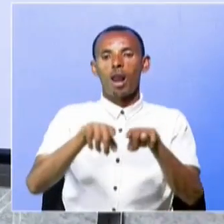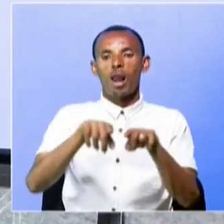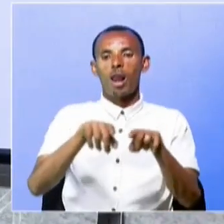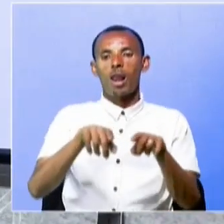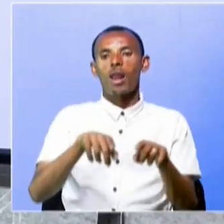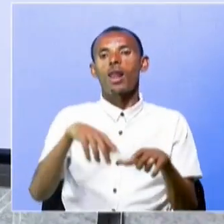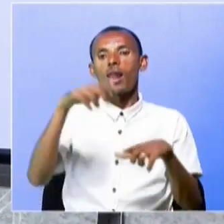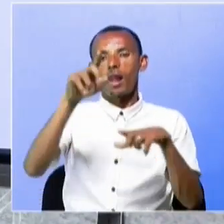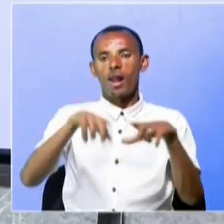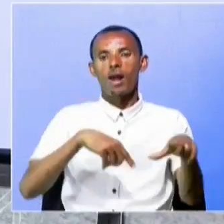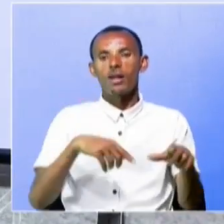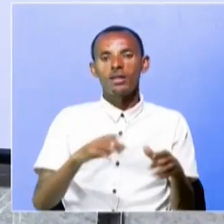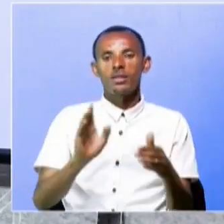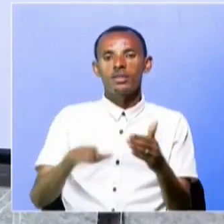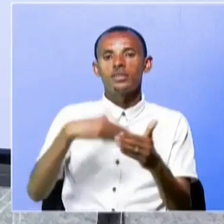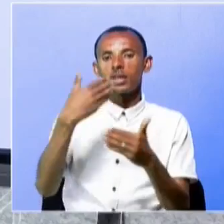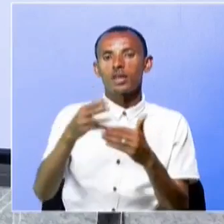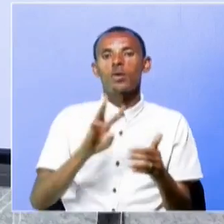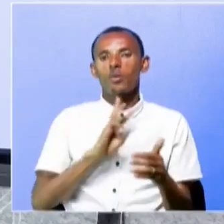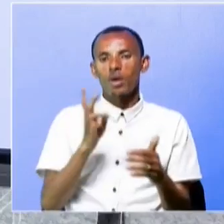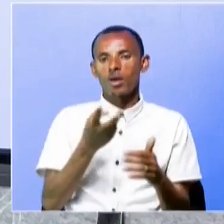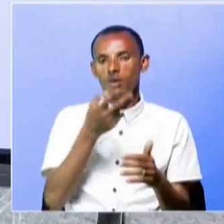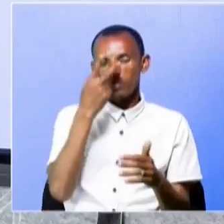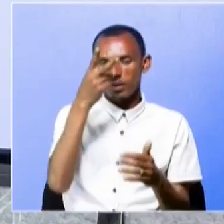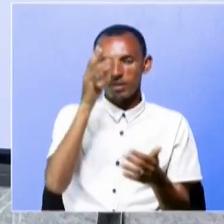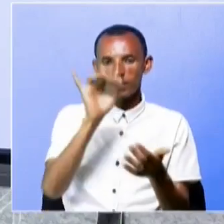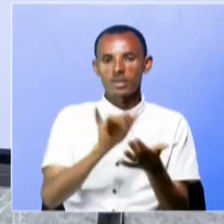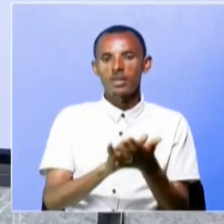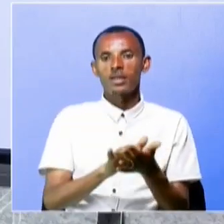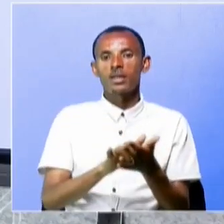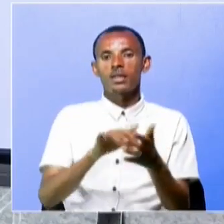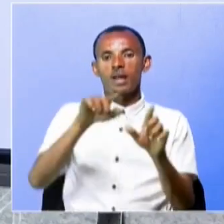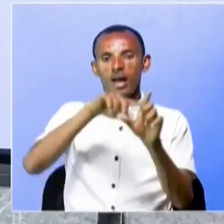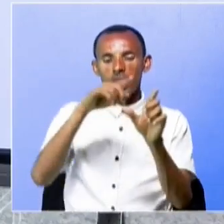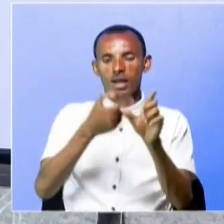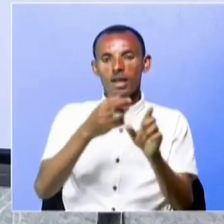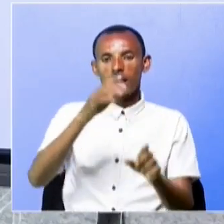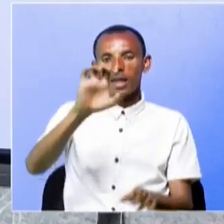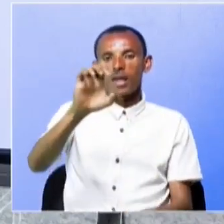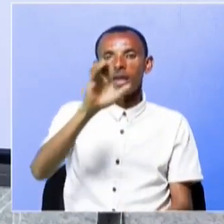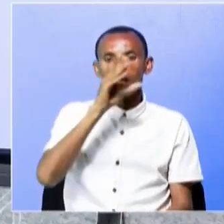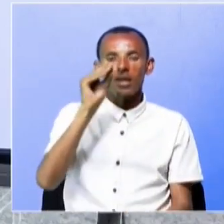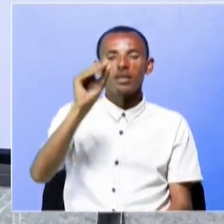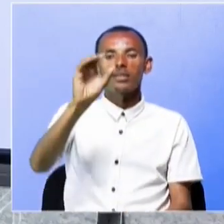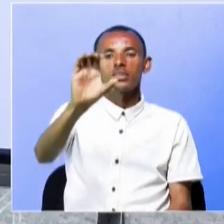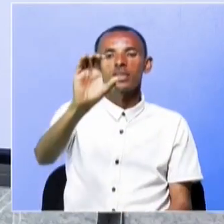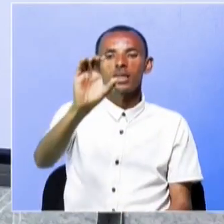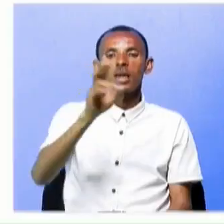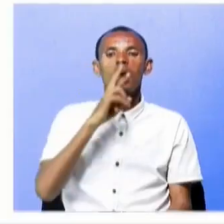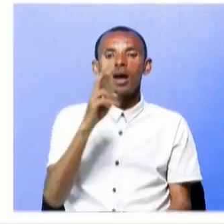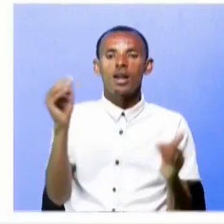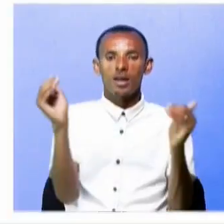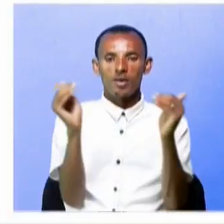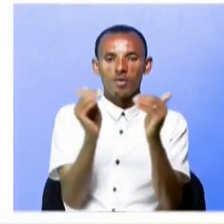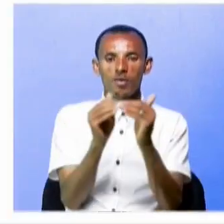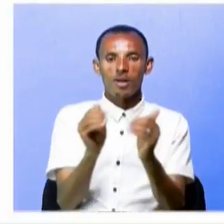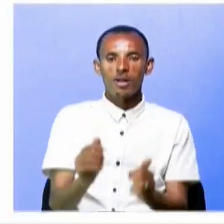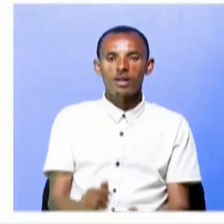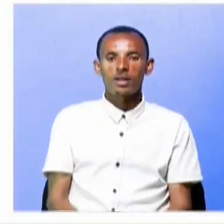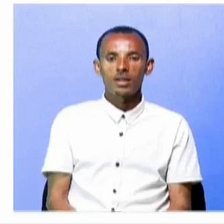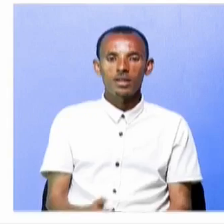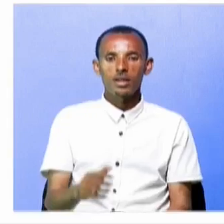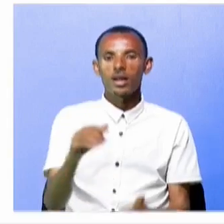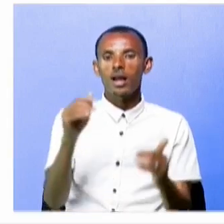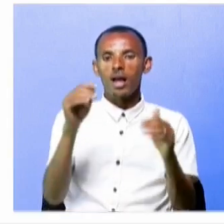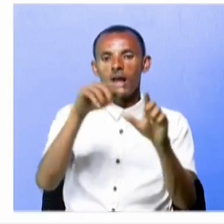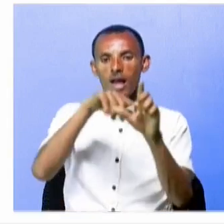lines, then we observe that angle E and angle C are congruent. Angle E